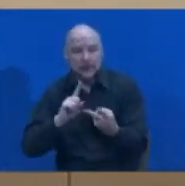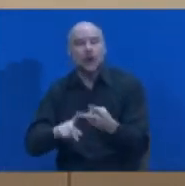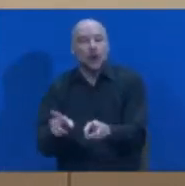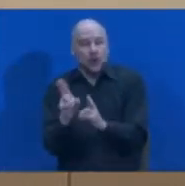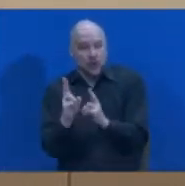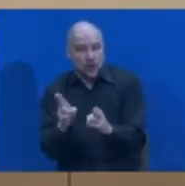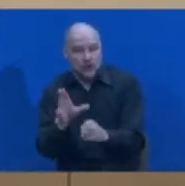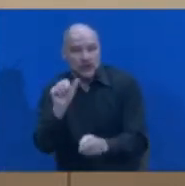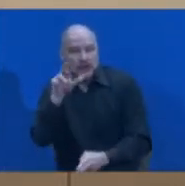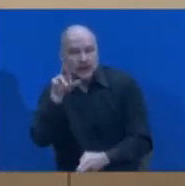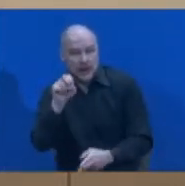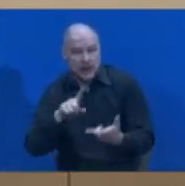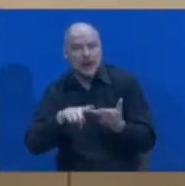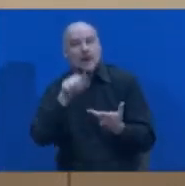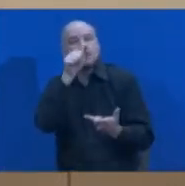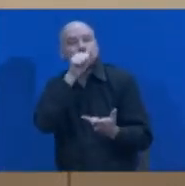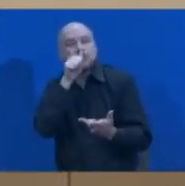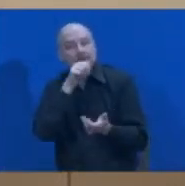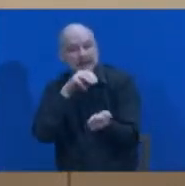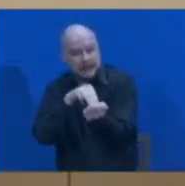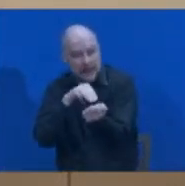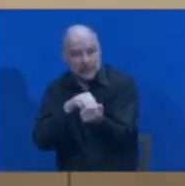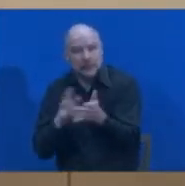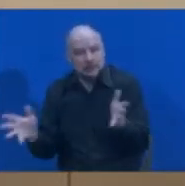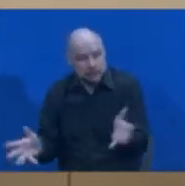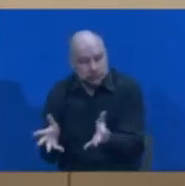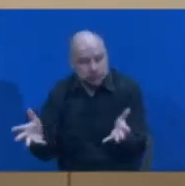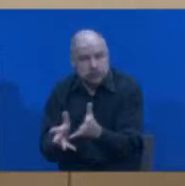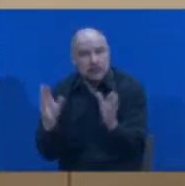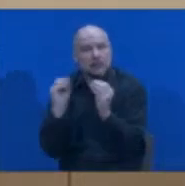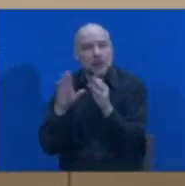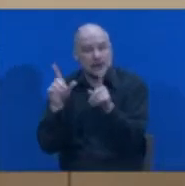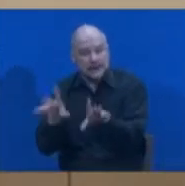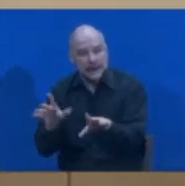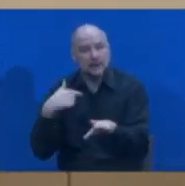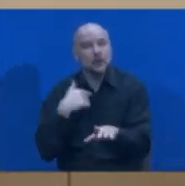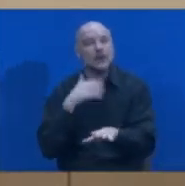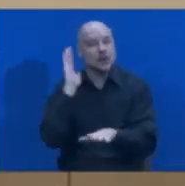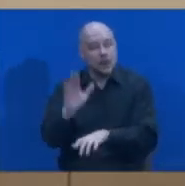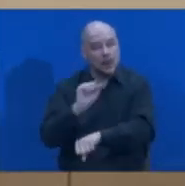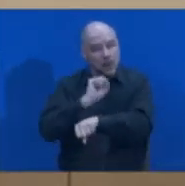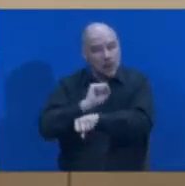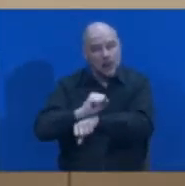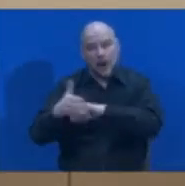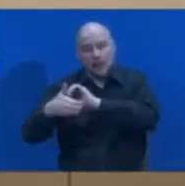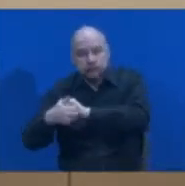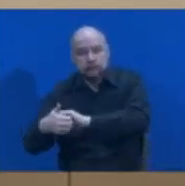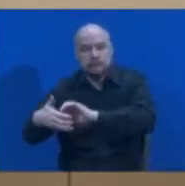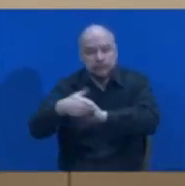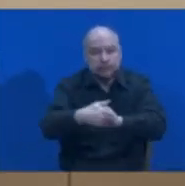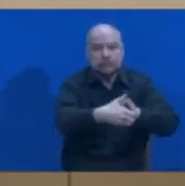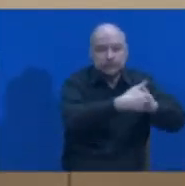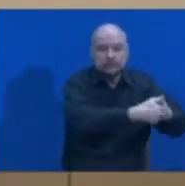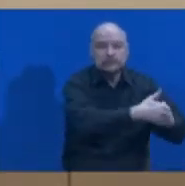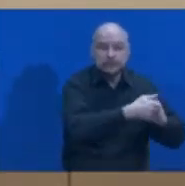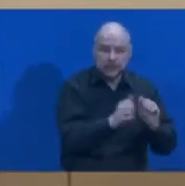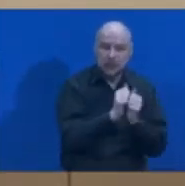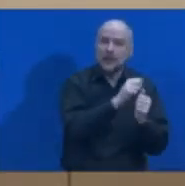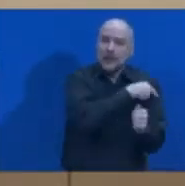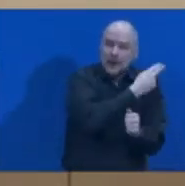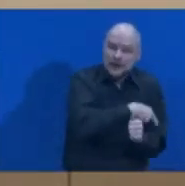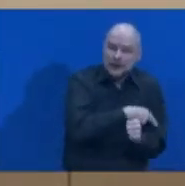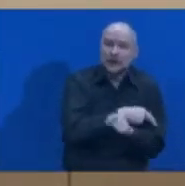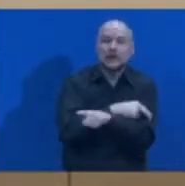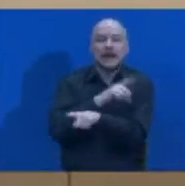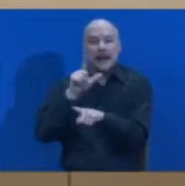care facilities, and private health care providers in the community. And we'll work closely with the labs in our community that are